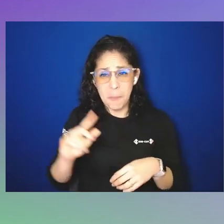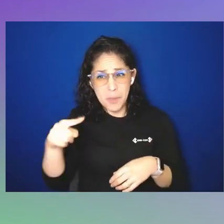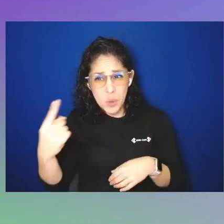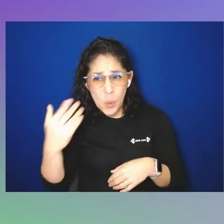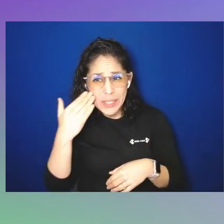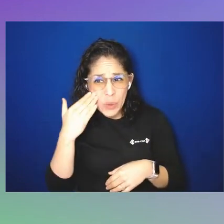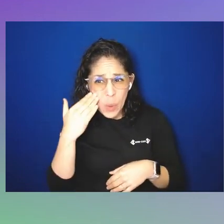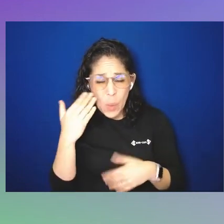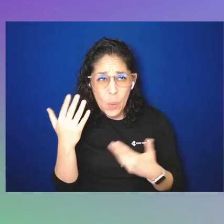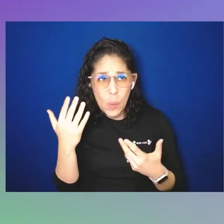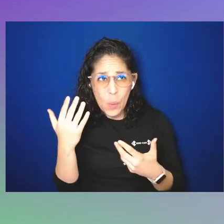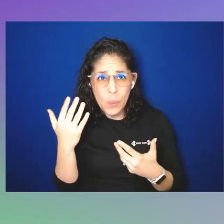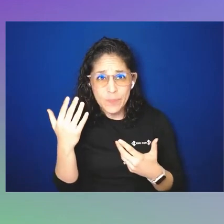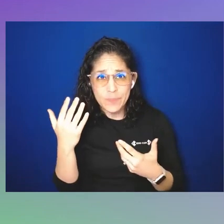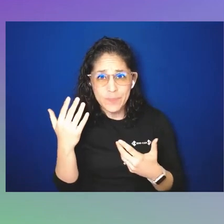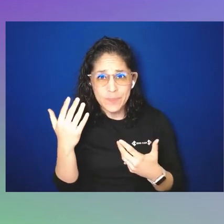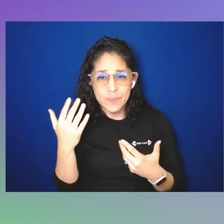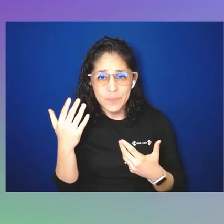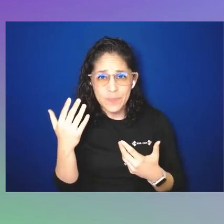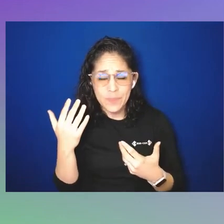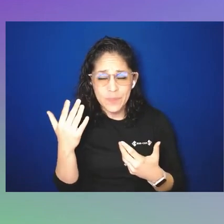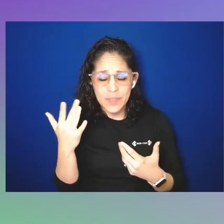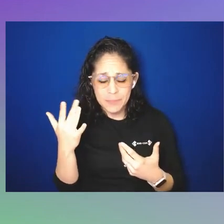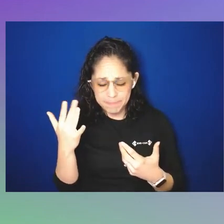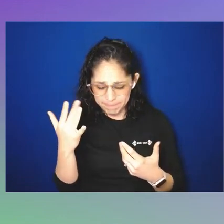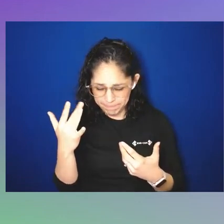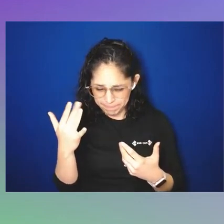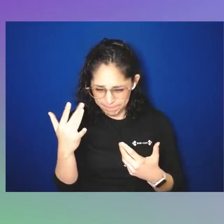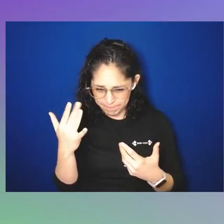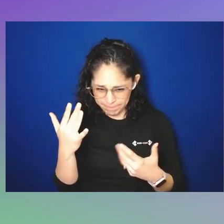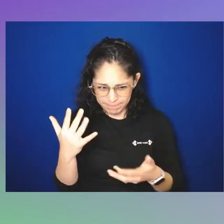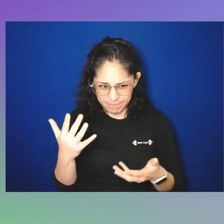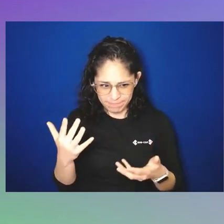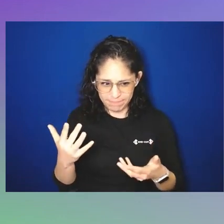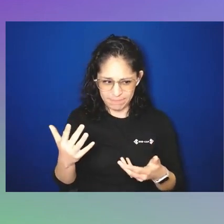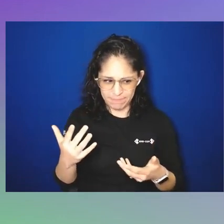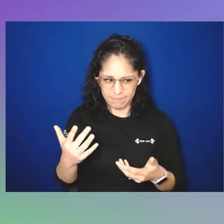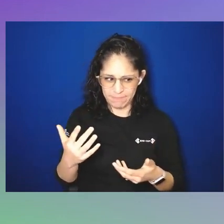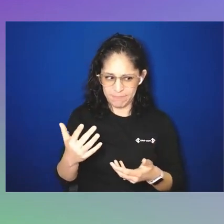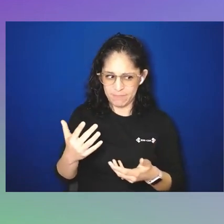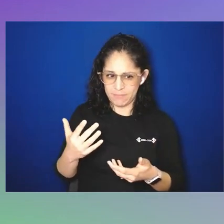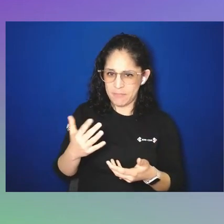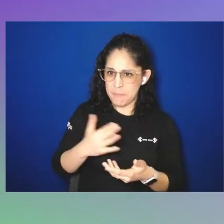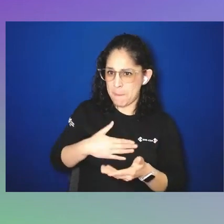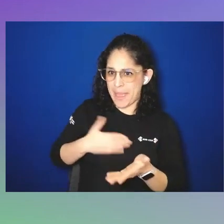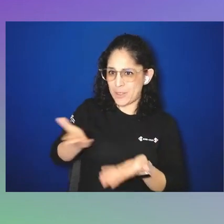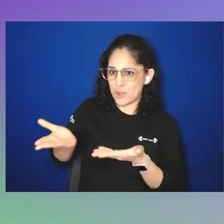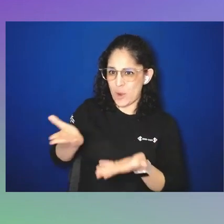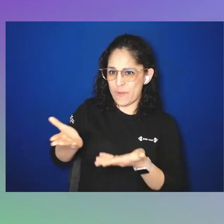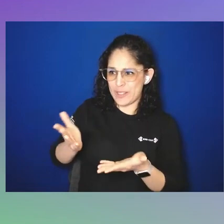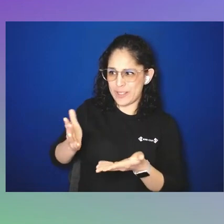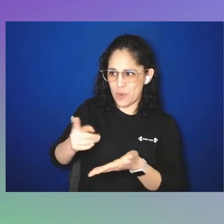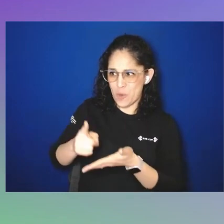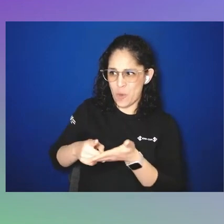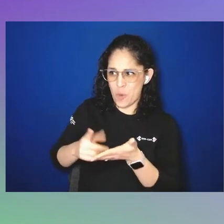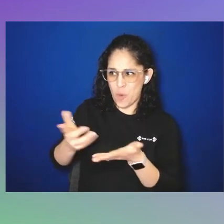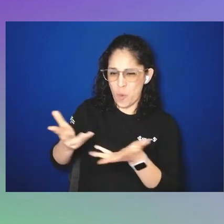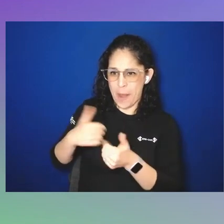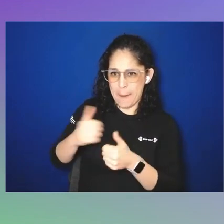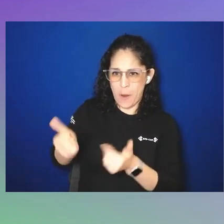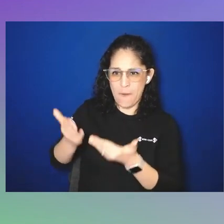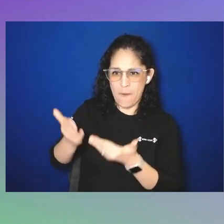know um, what you're offering, if you see what I mean. What I'm saying is not to make assumptions about